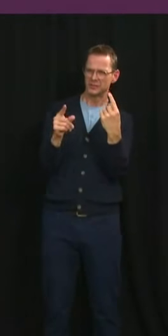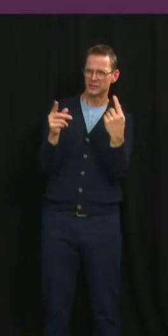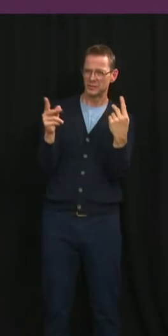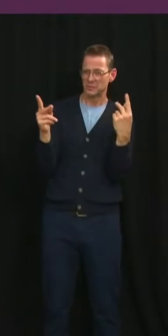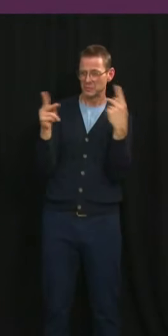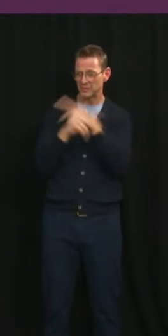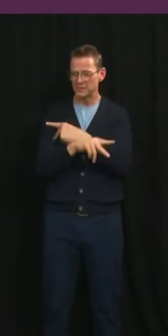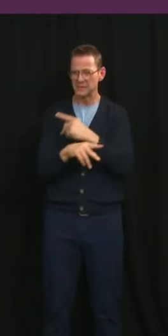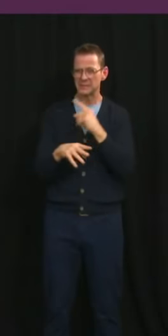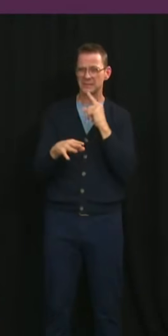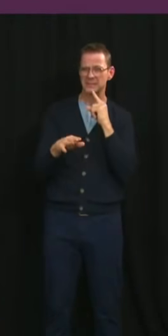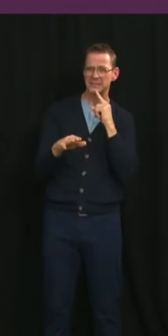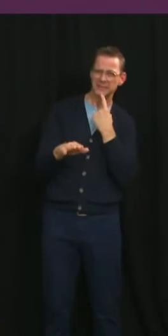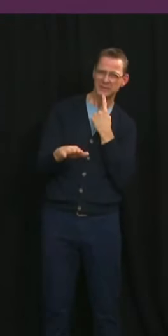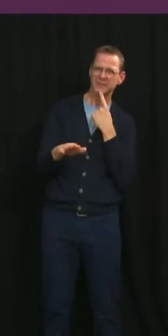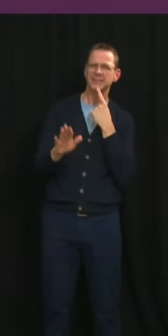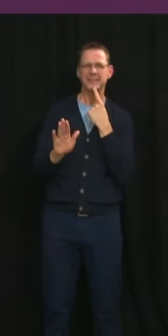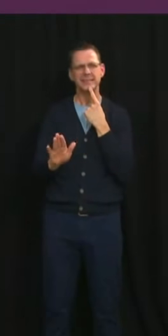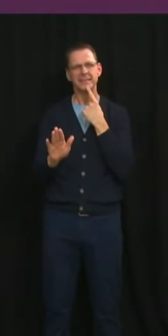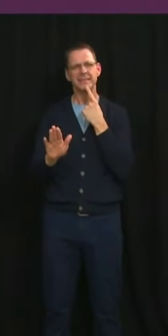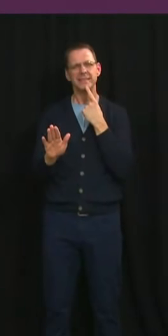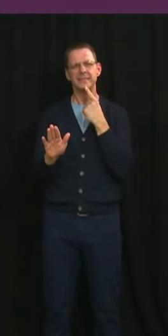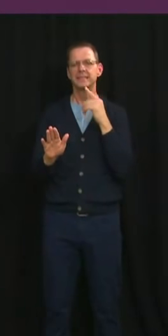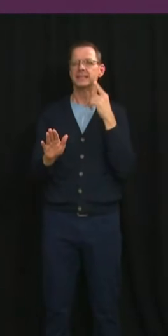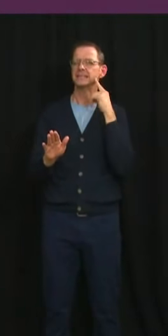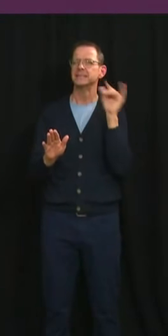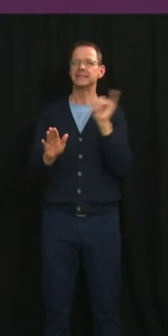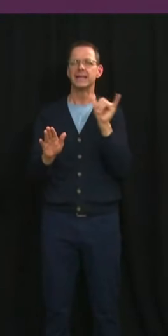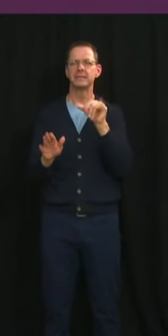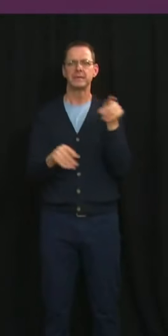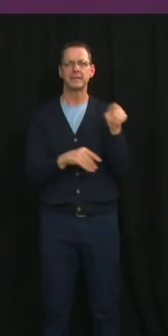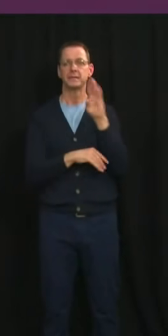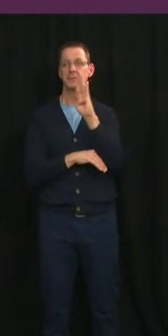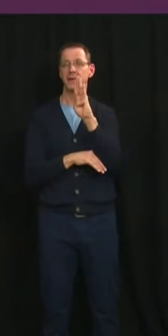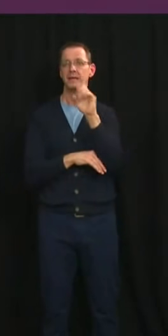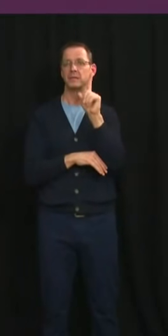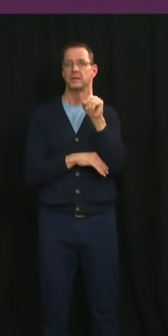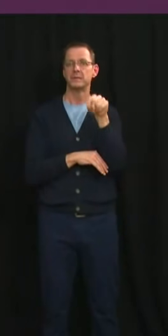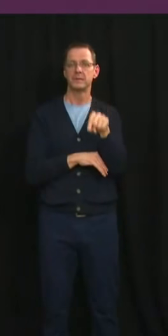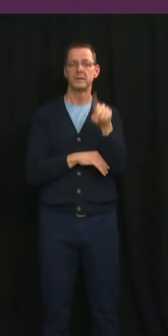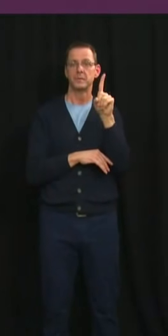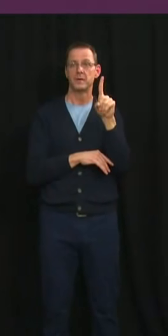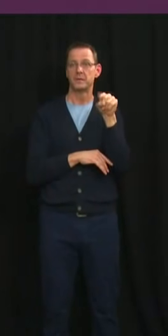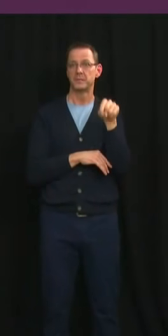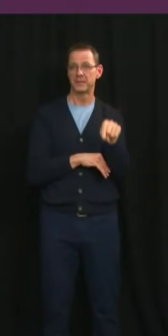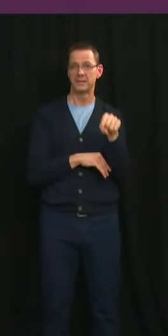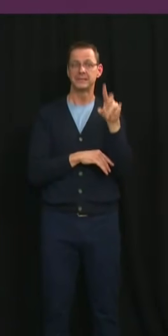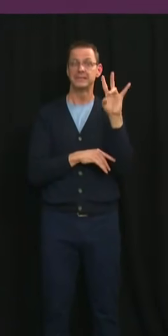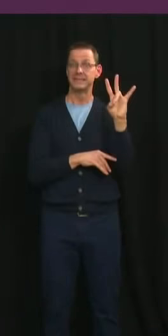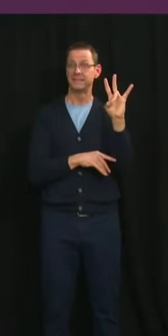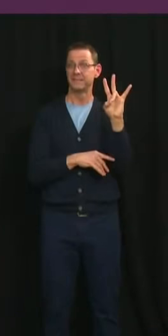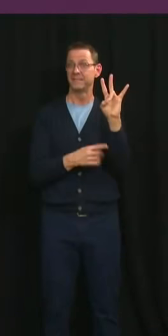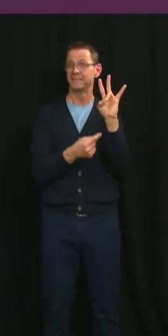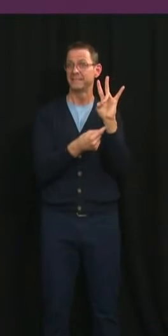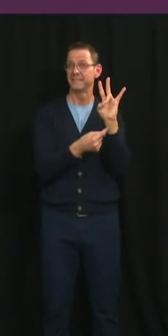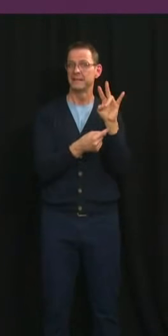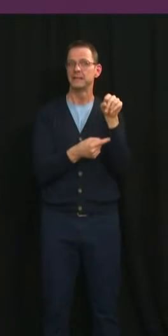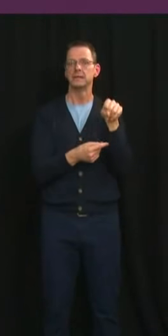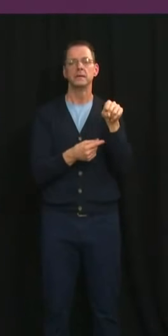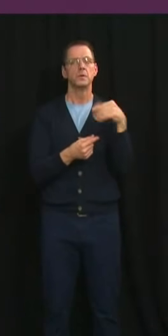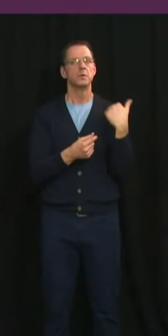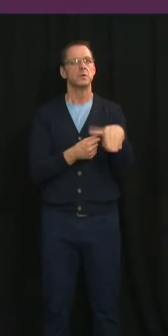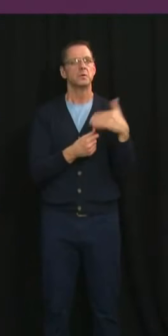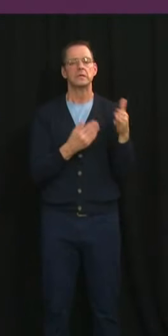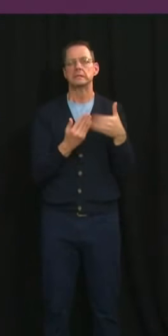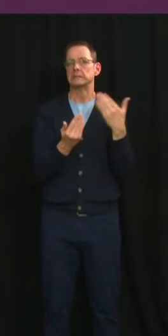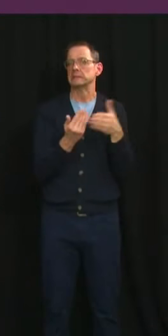more infectious. We need to make sure we are looking at this big picture when considering all of the variants that we are seeing in the province and